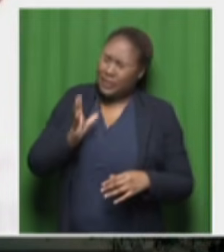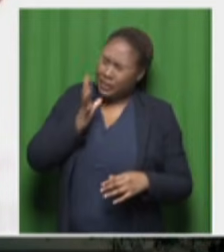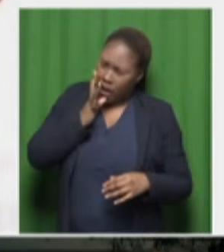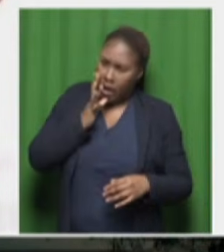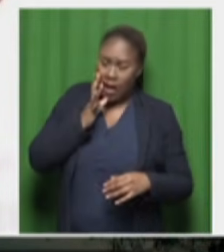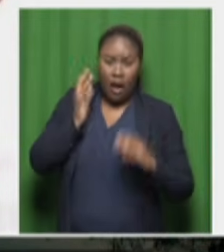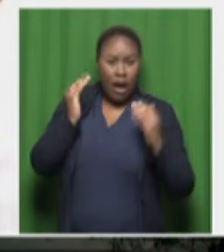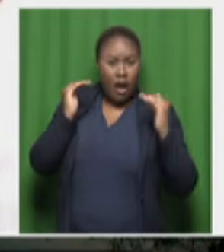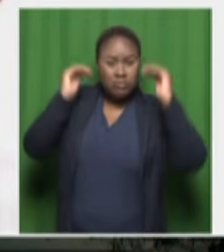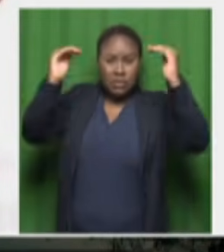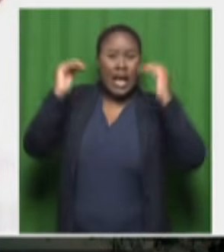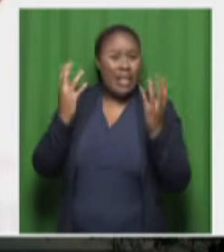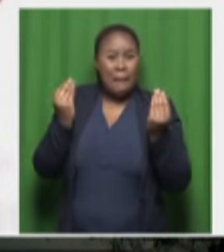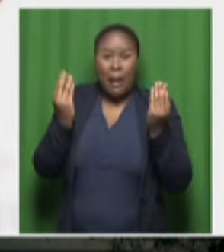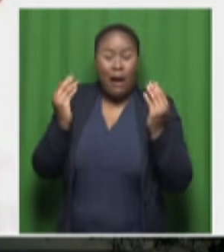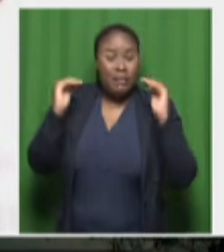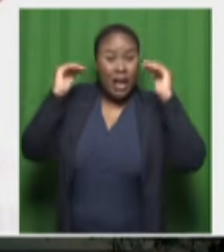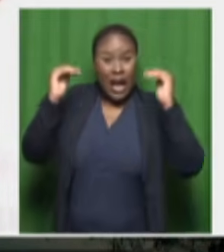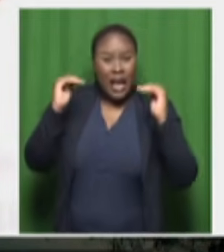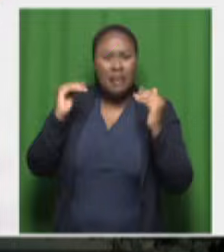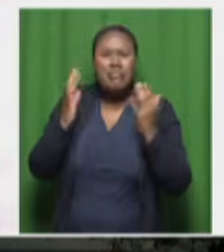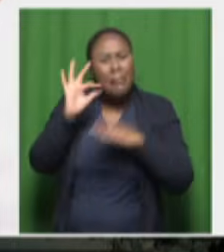So what is the plan?